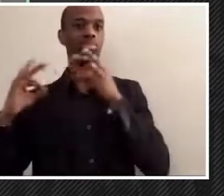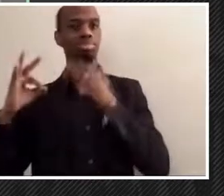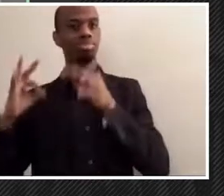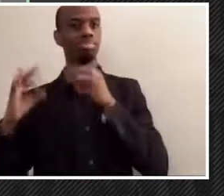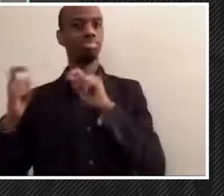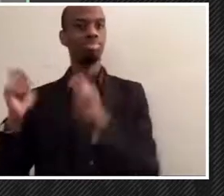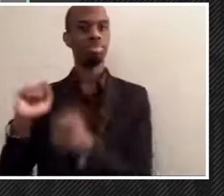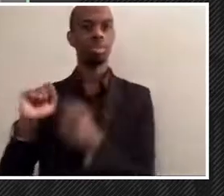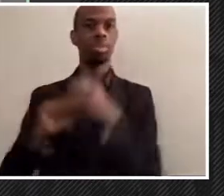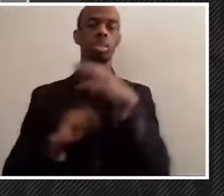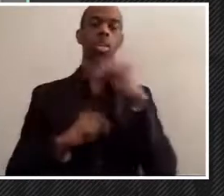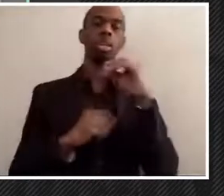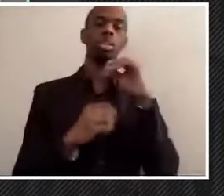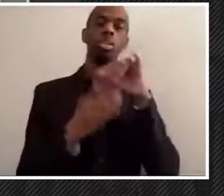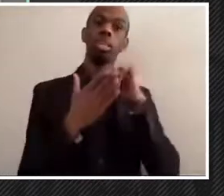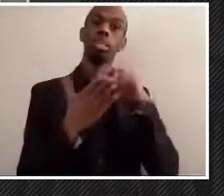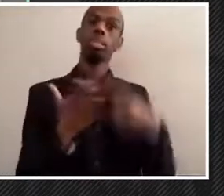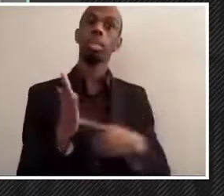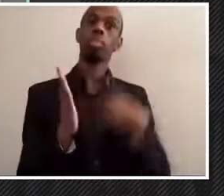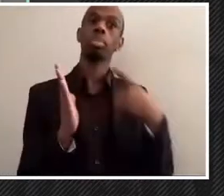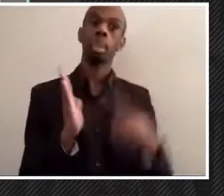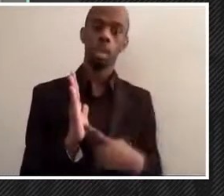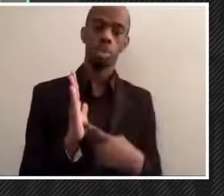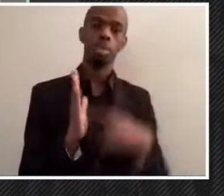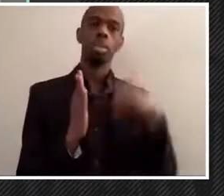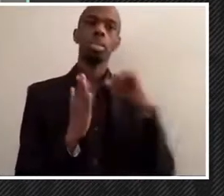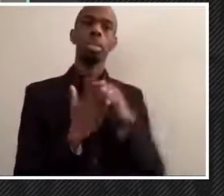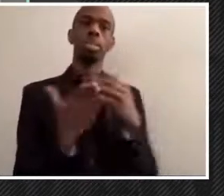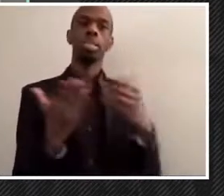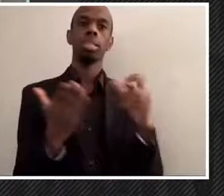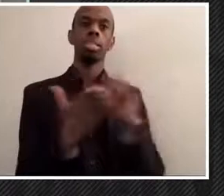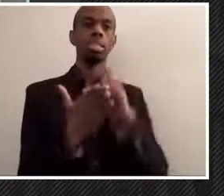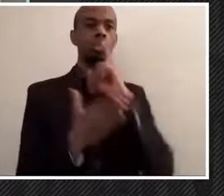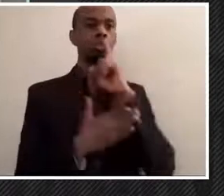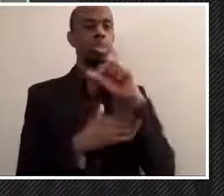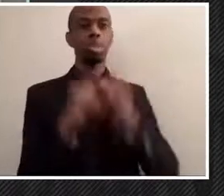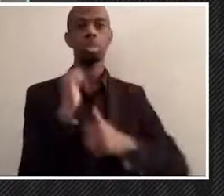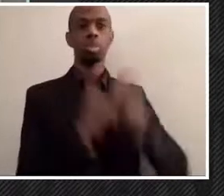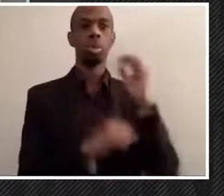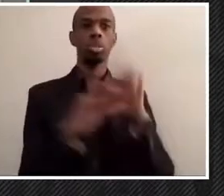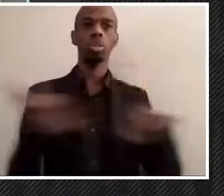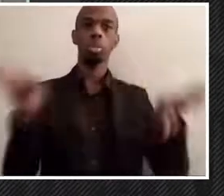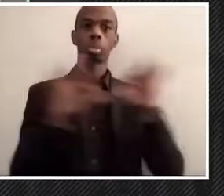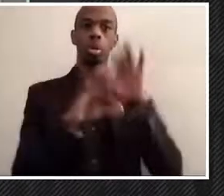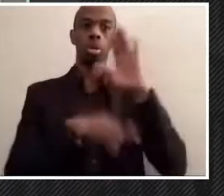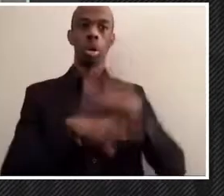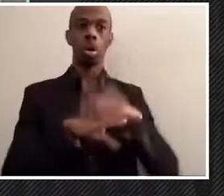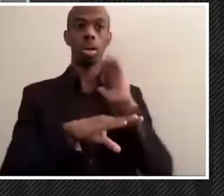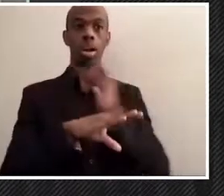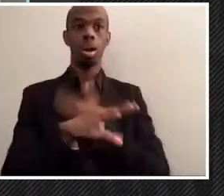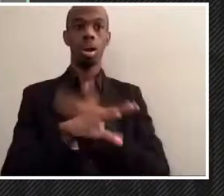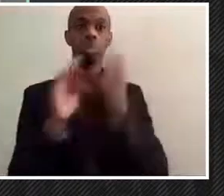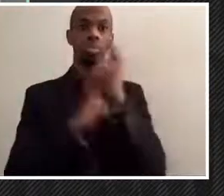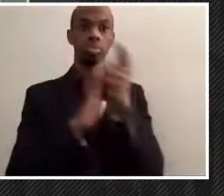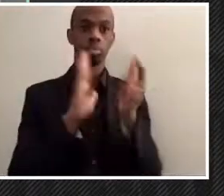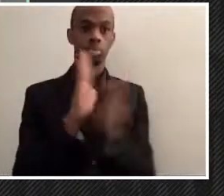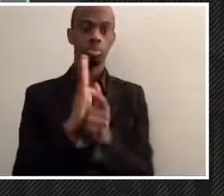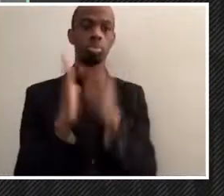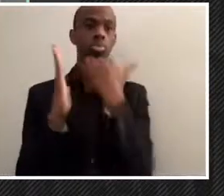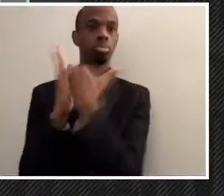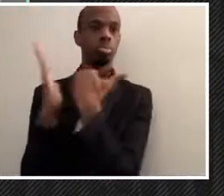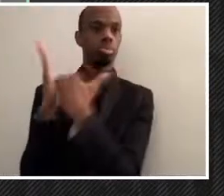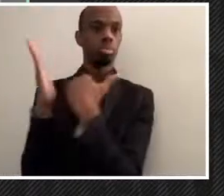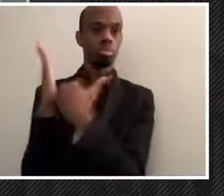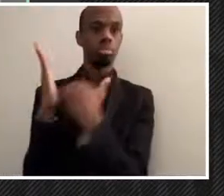on our legislative docket, the things that can make true impact. And so that's what our focus